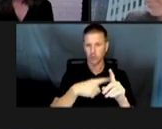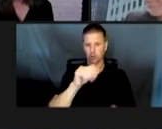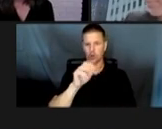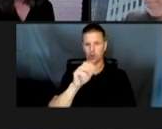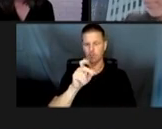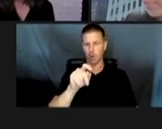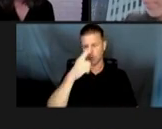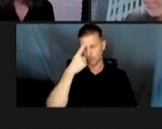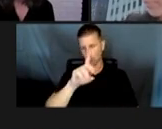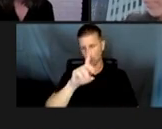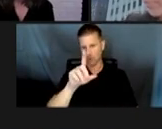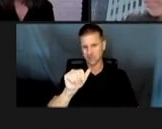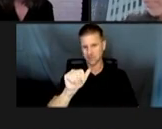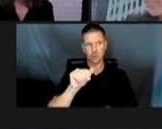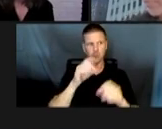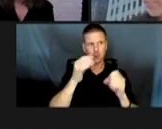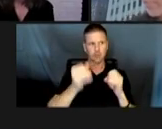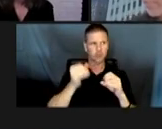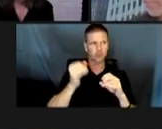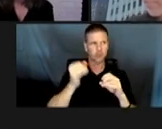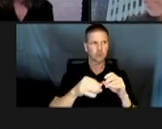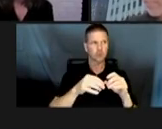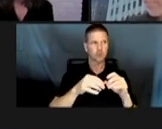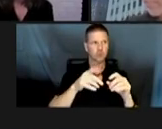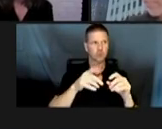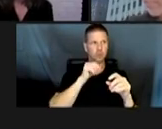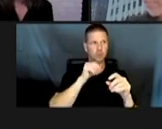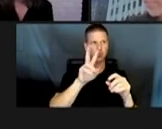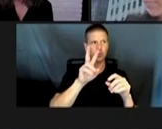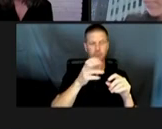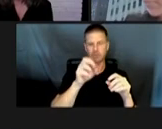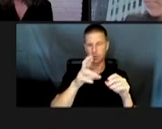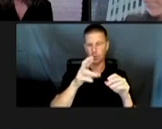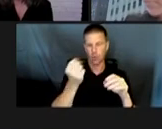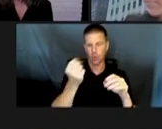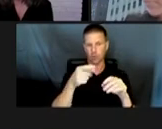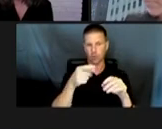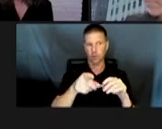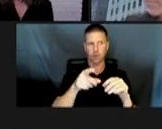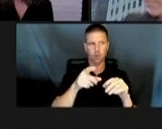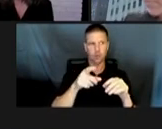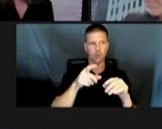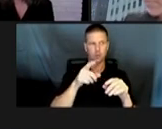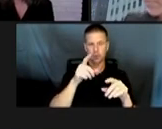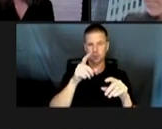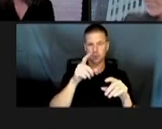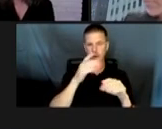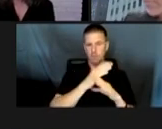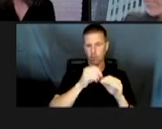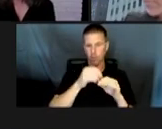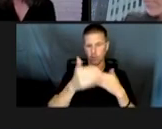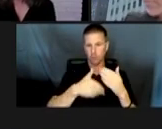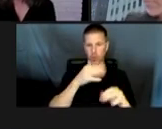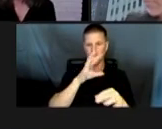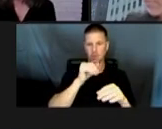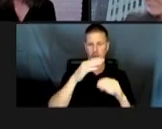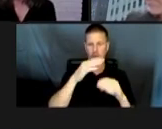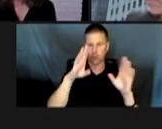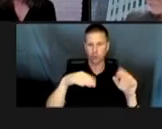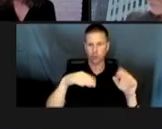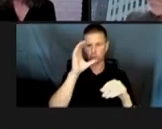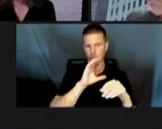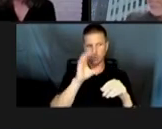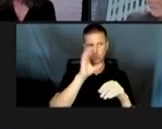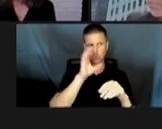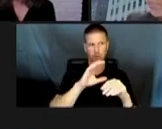for disabled individuals who are voucher holders? Are there barriers in the process, in the housing search,